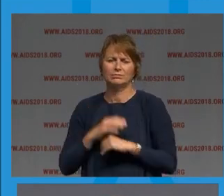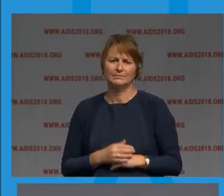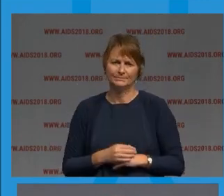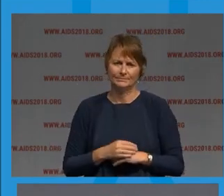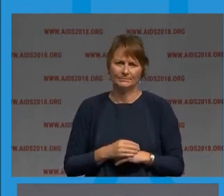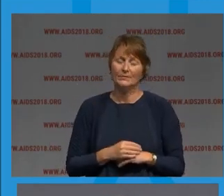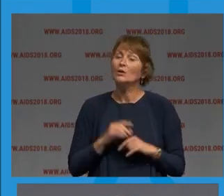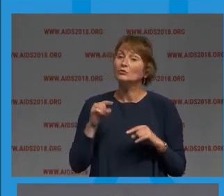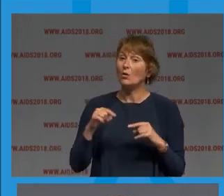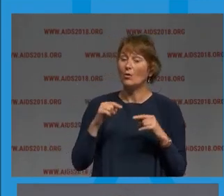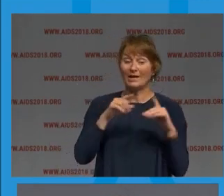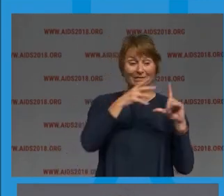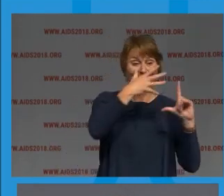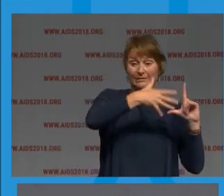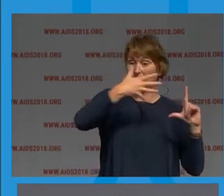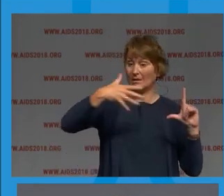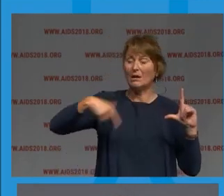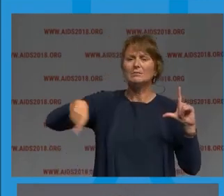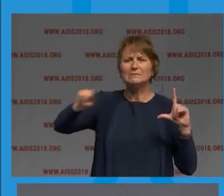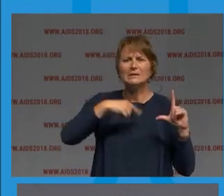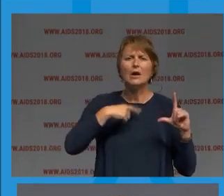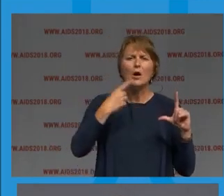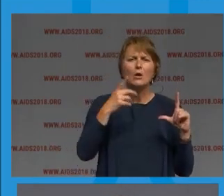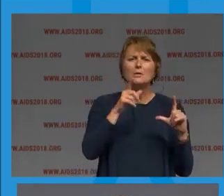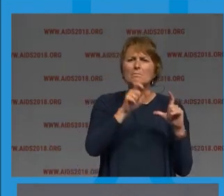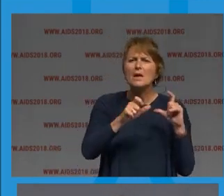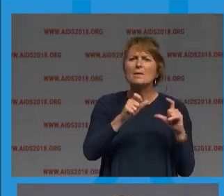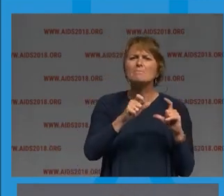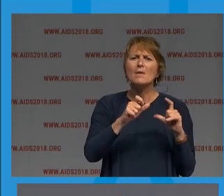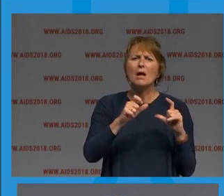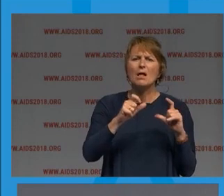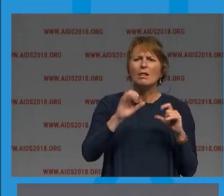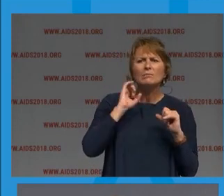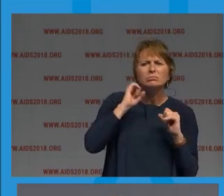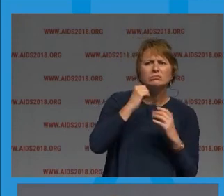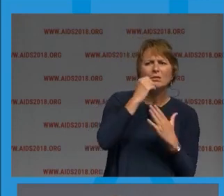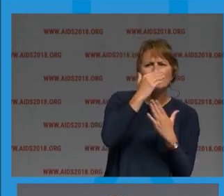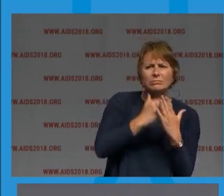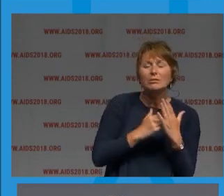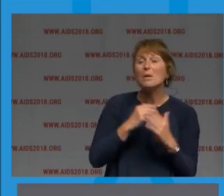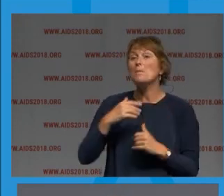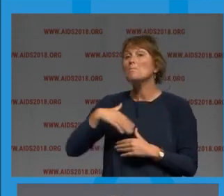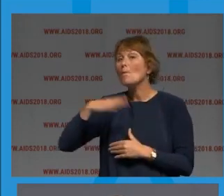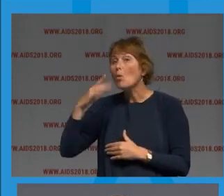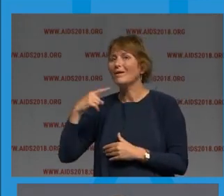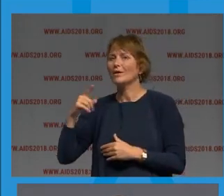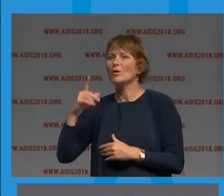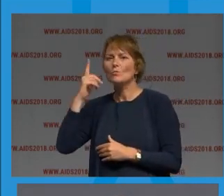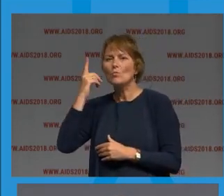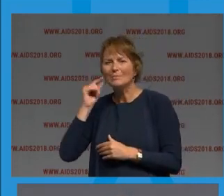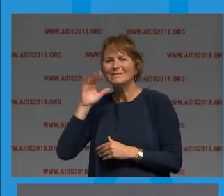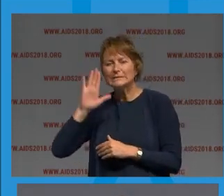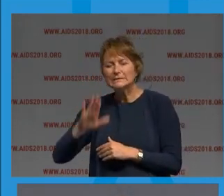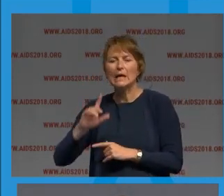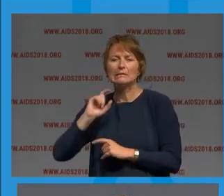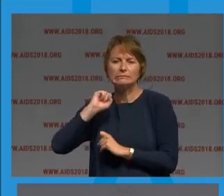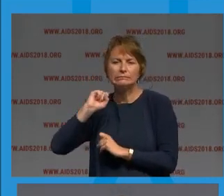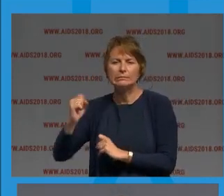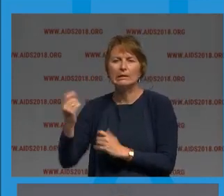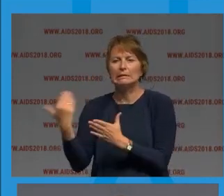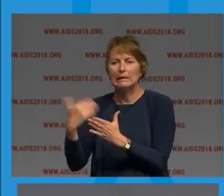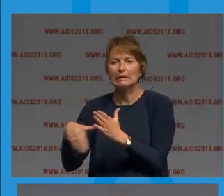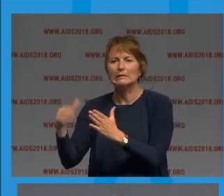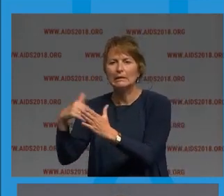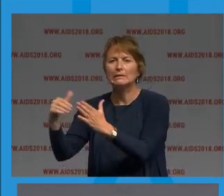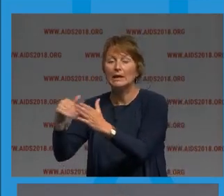data suggests that the addiction progresses faster among women than among men. Clinical trials and in